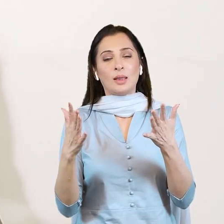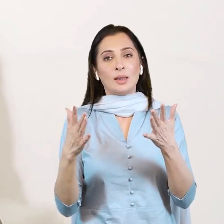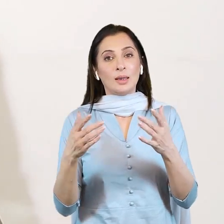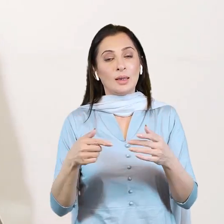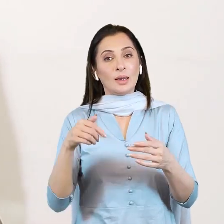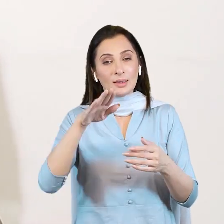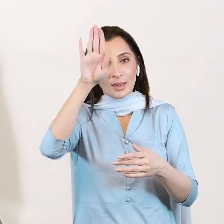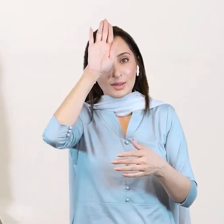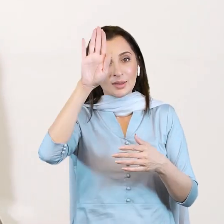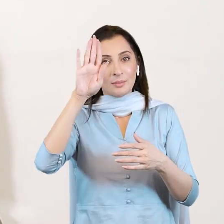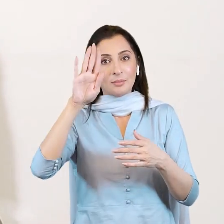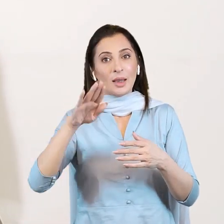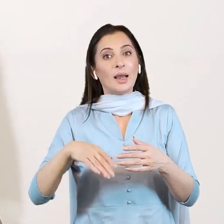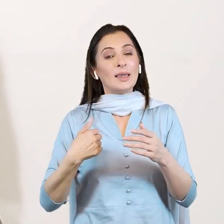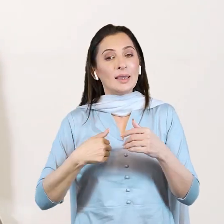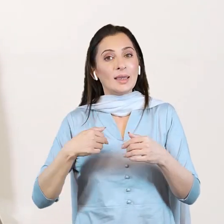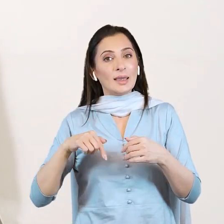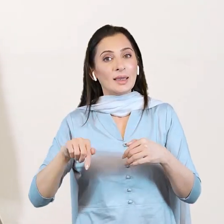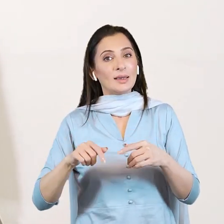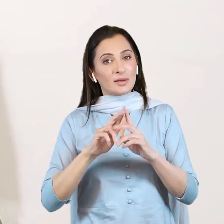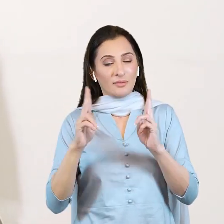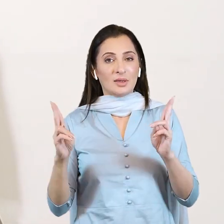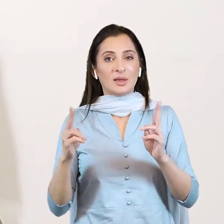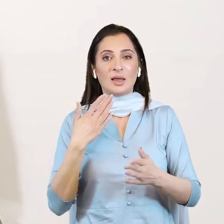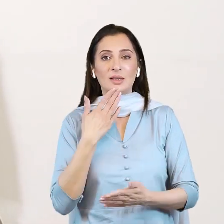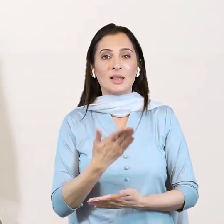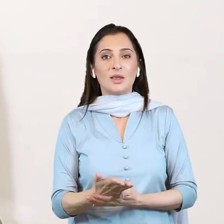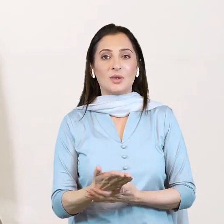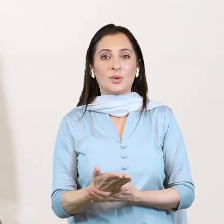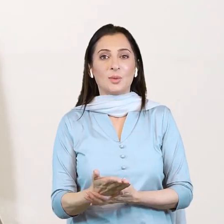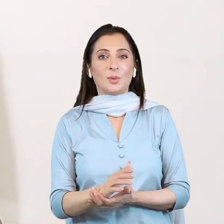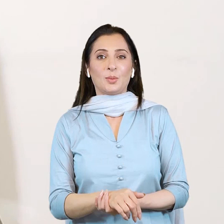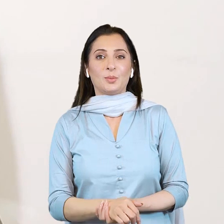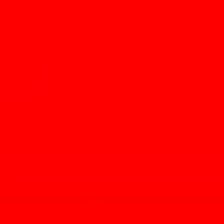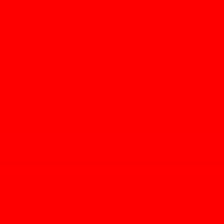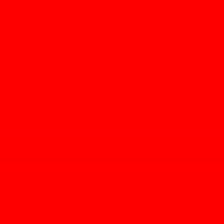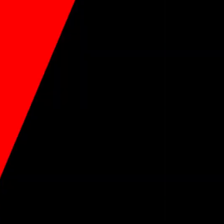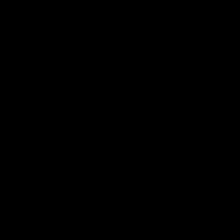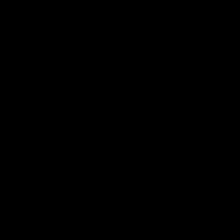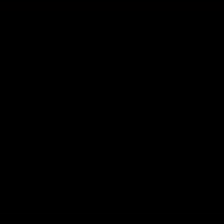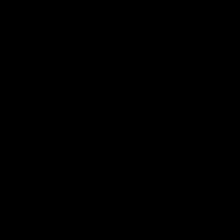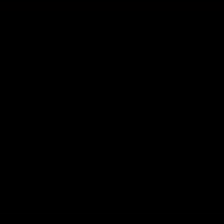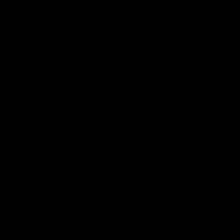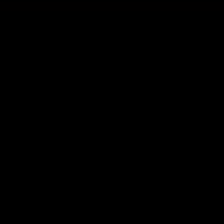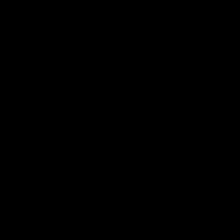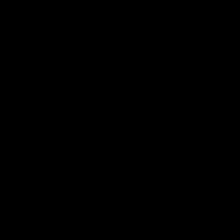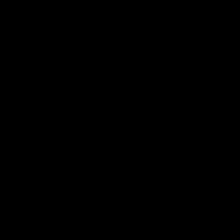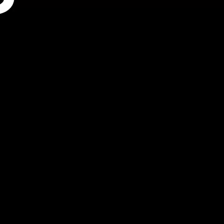power. It is in fact an attitude. Thank you.